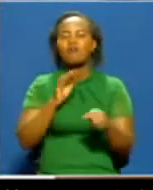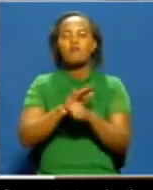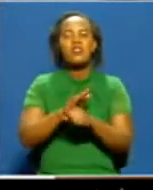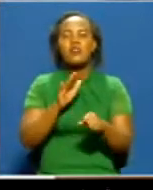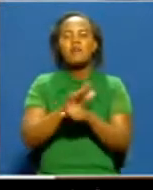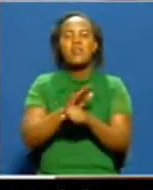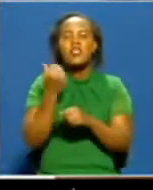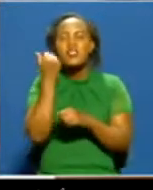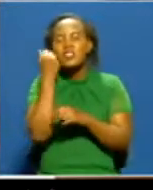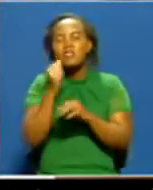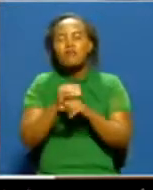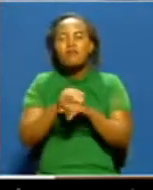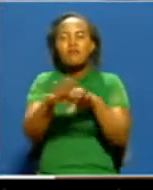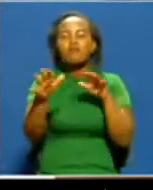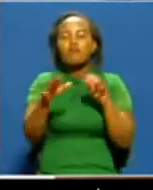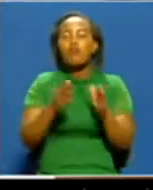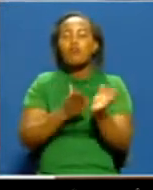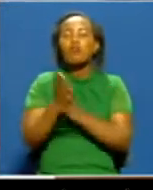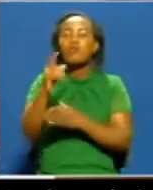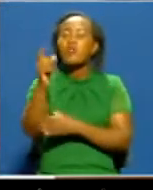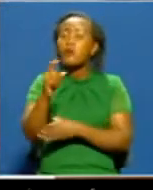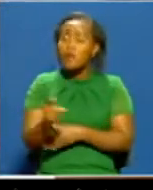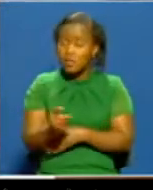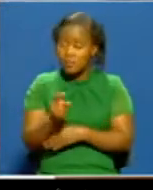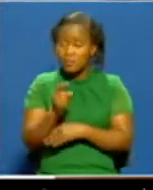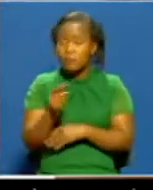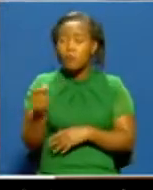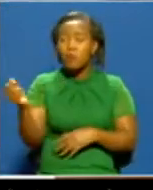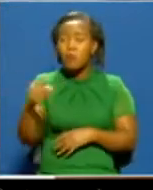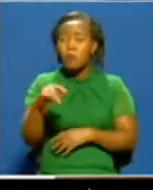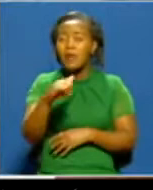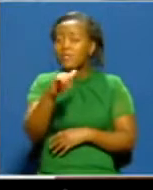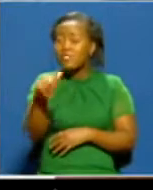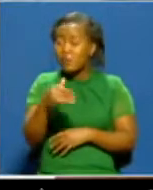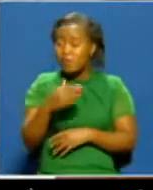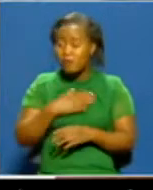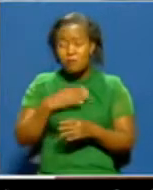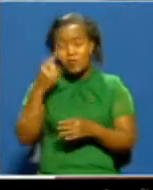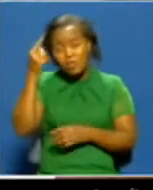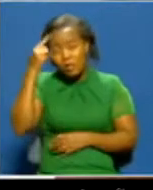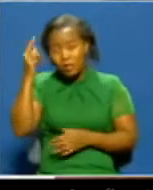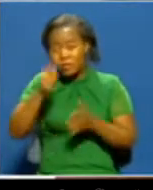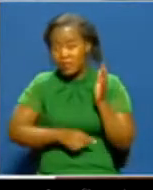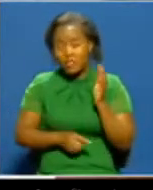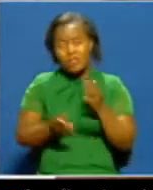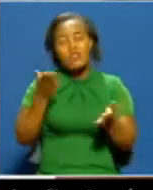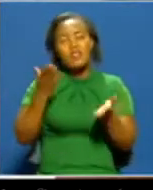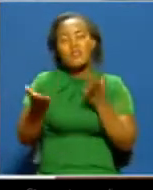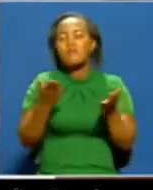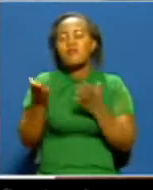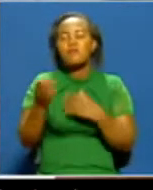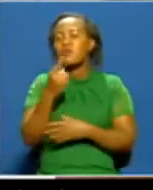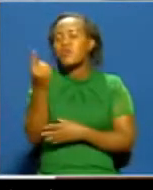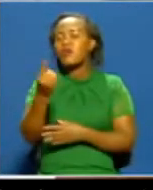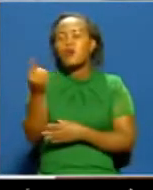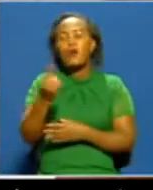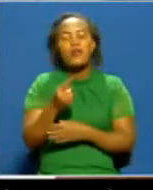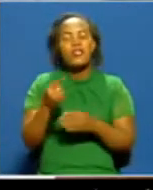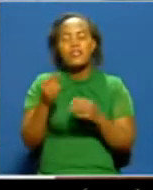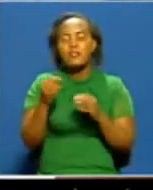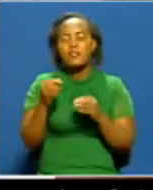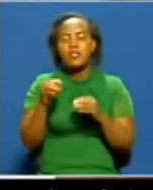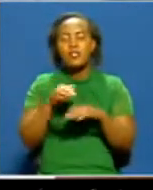localized situations. So for me, at that time, I honestly thought that it was going to be a localized